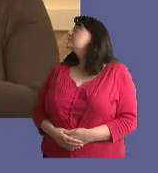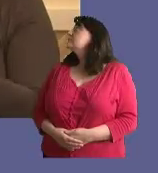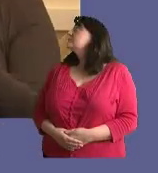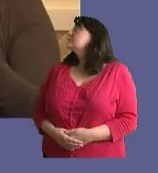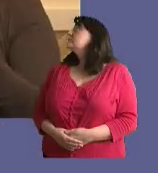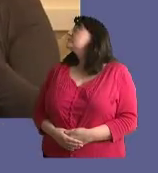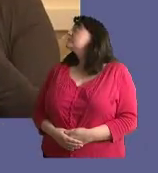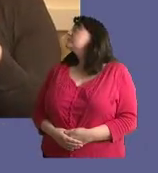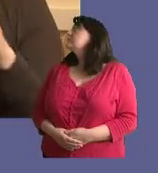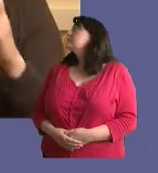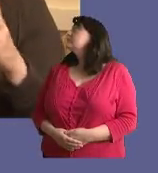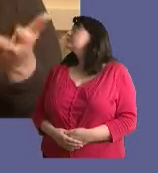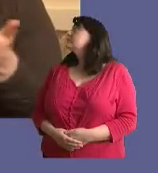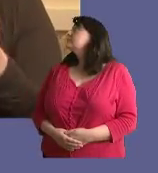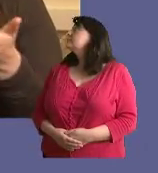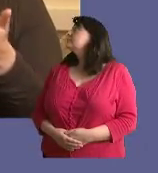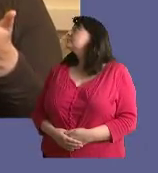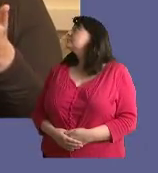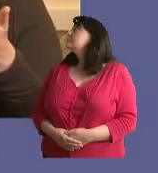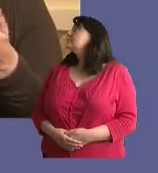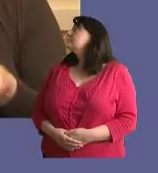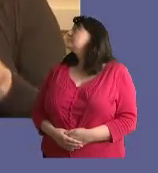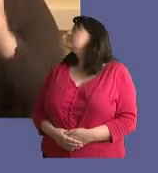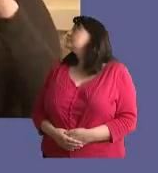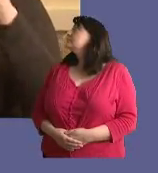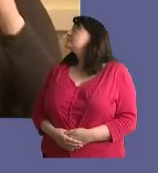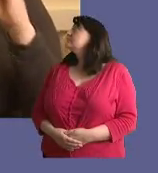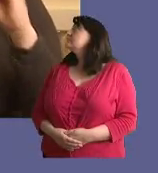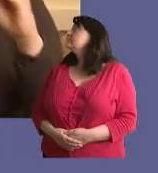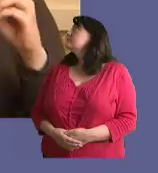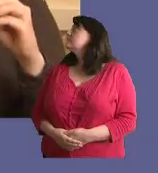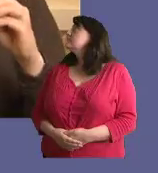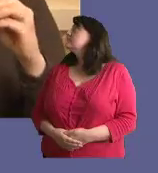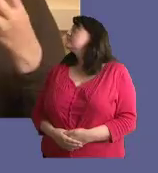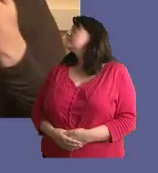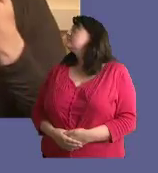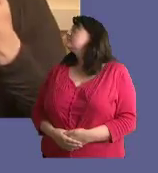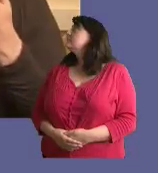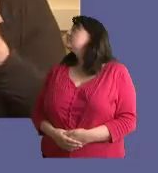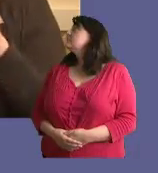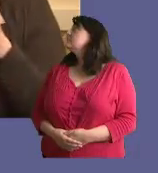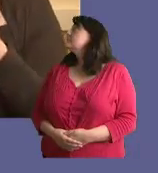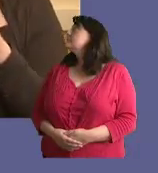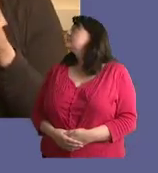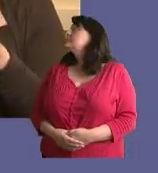So I think that focus groups are quite a nice part of it, matching their culture and their language.